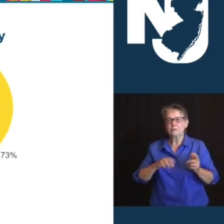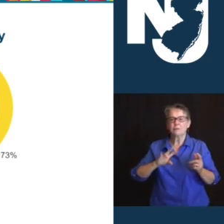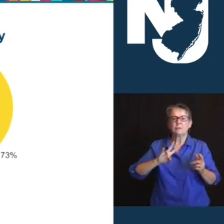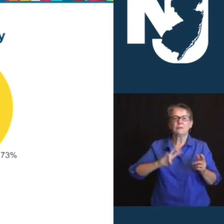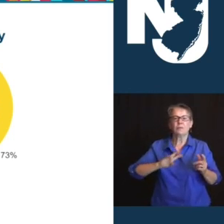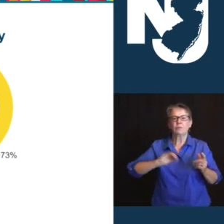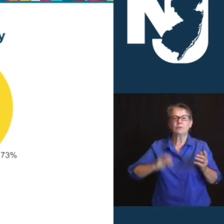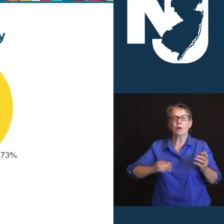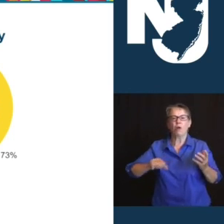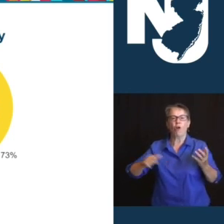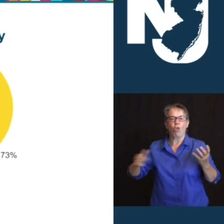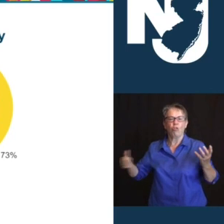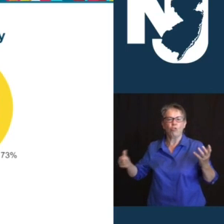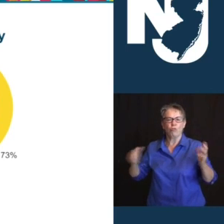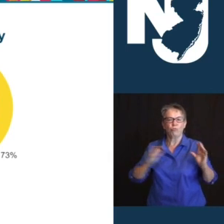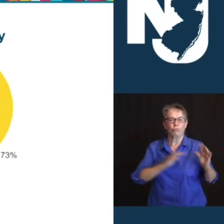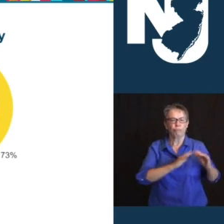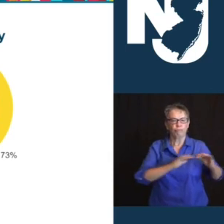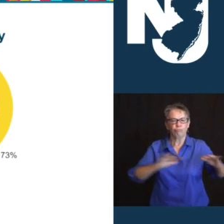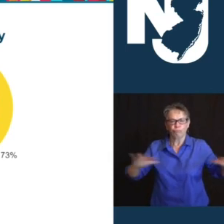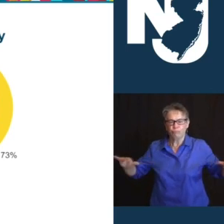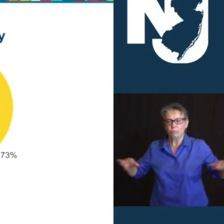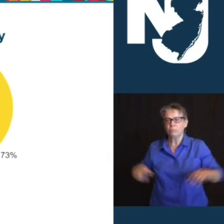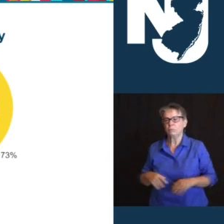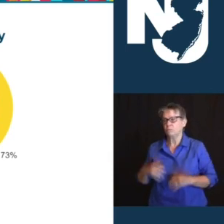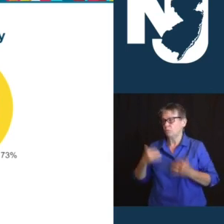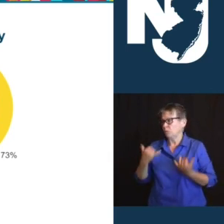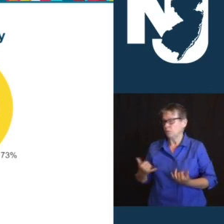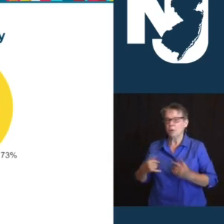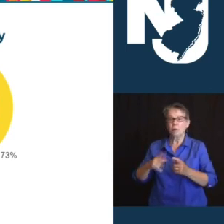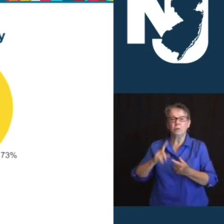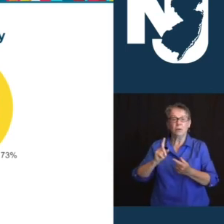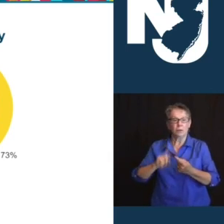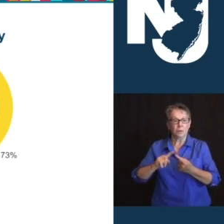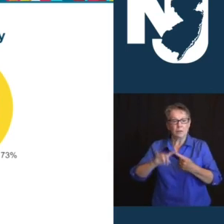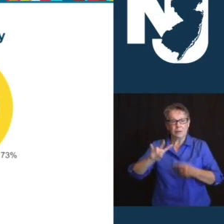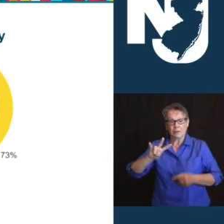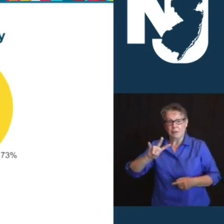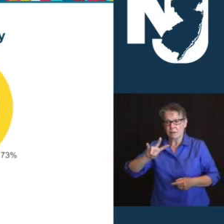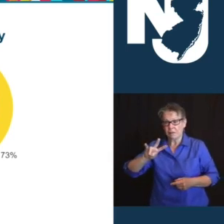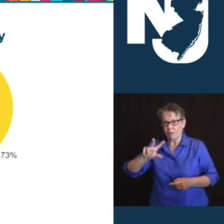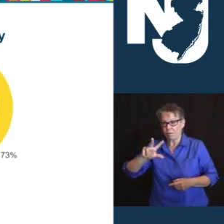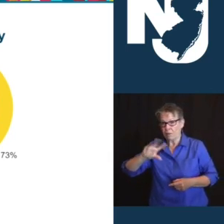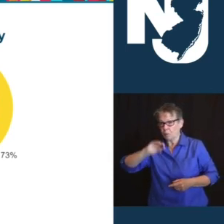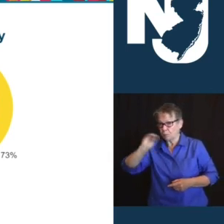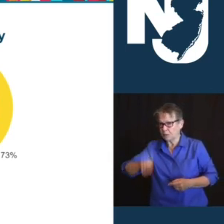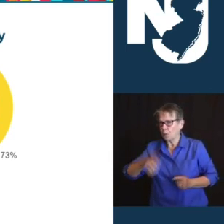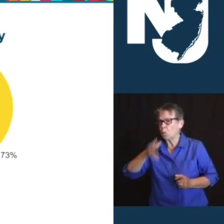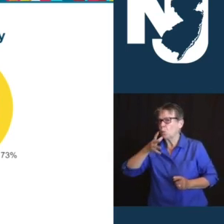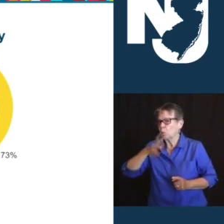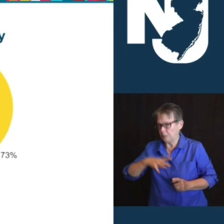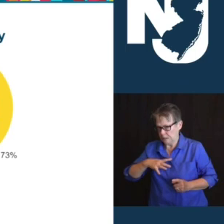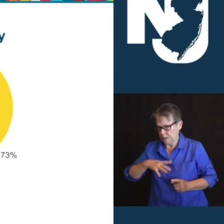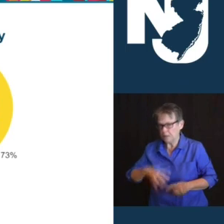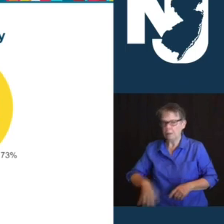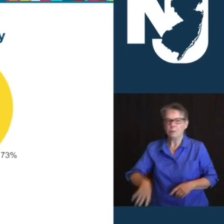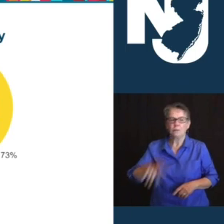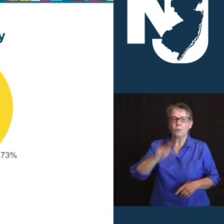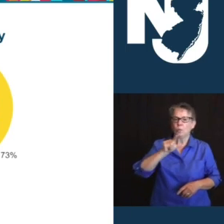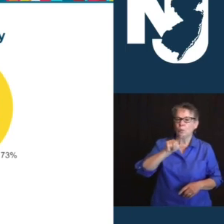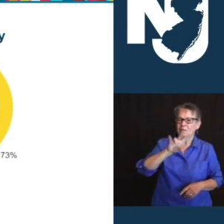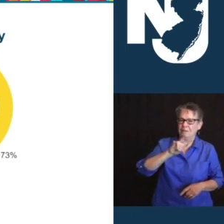of gender identity, 73% identify as female, with 27% identifying as